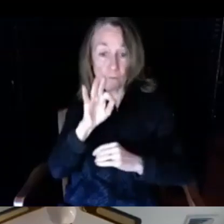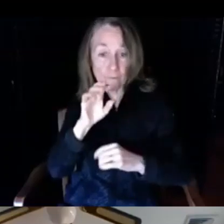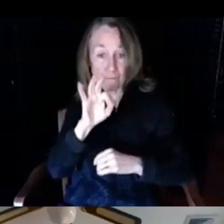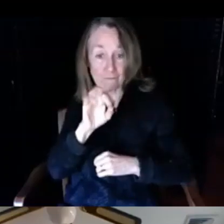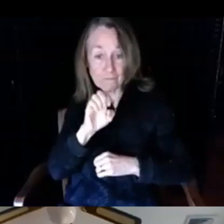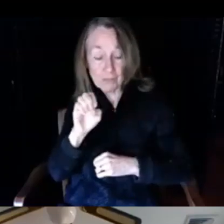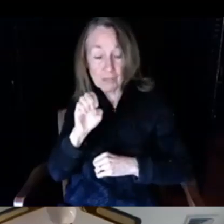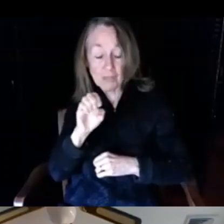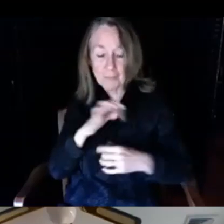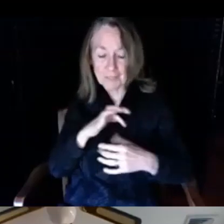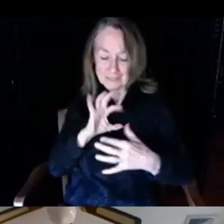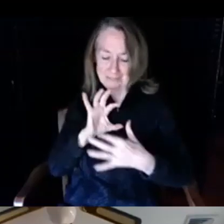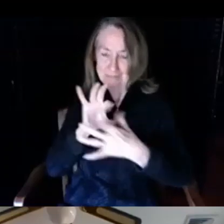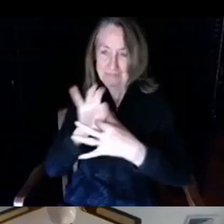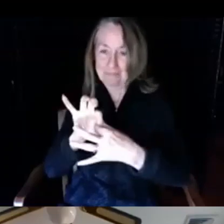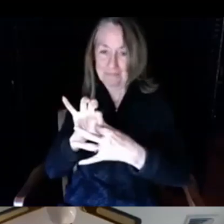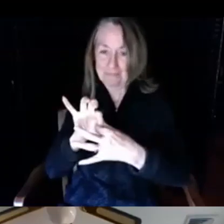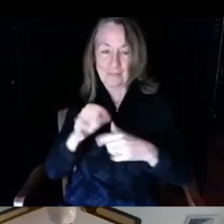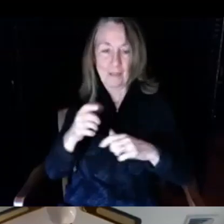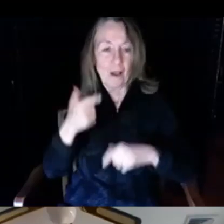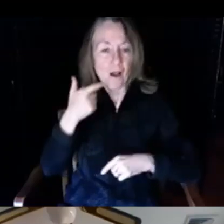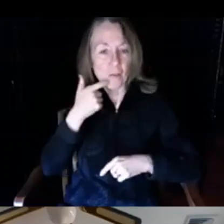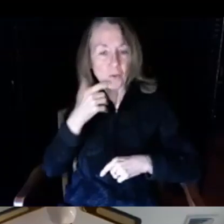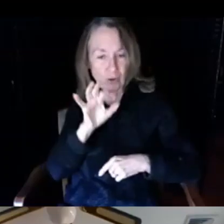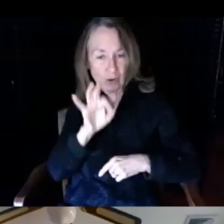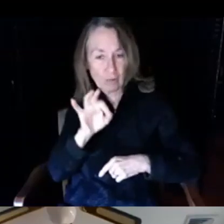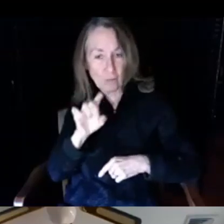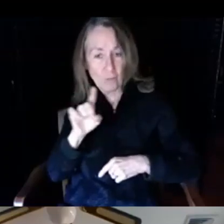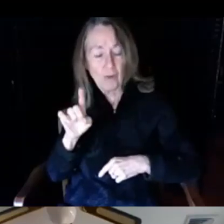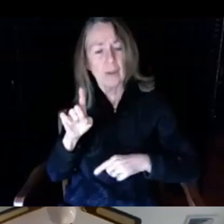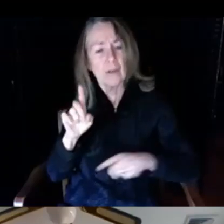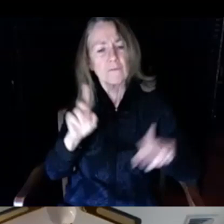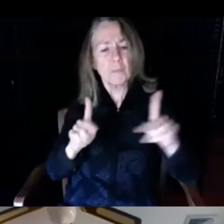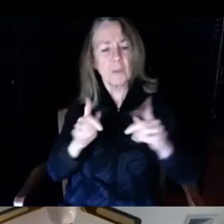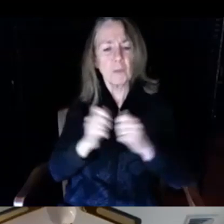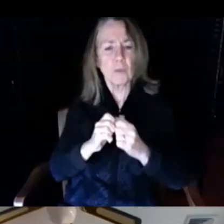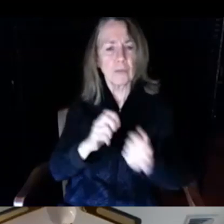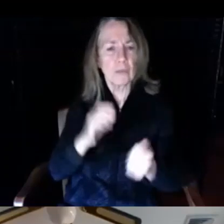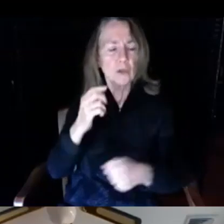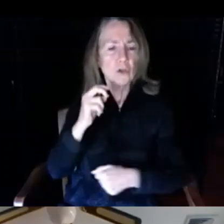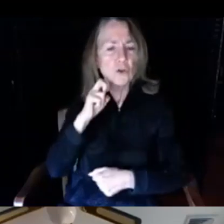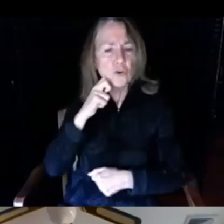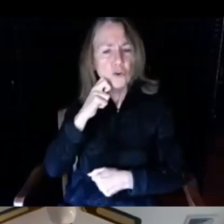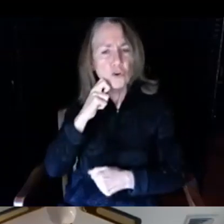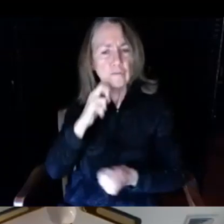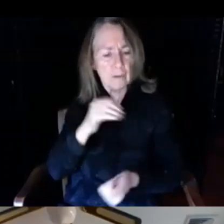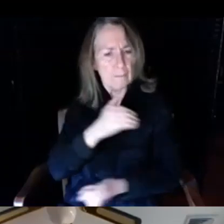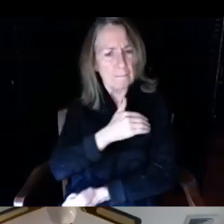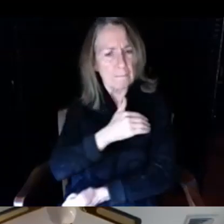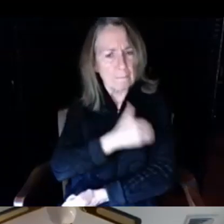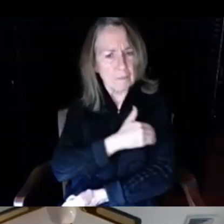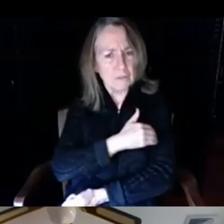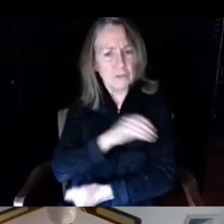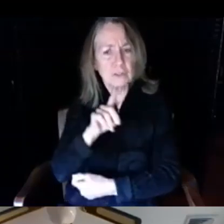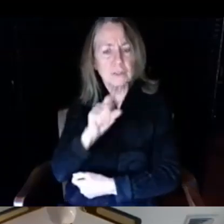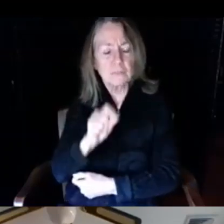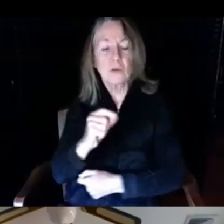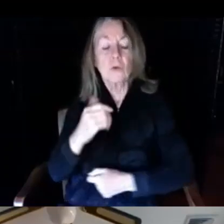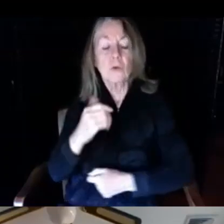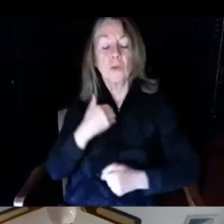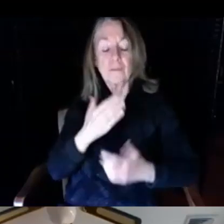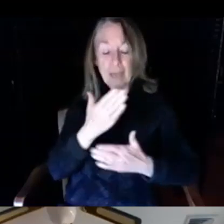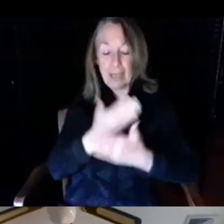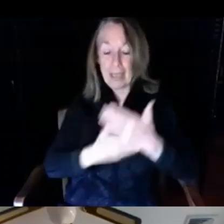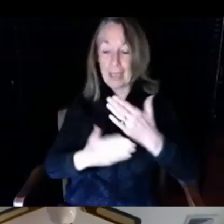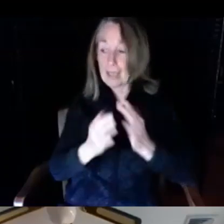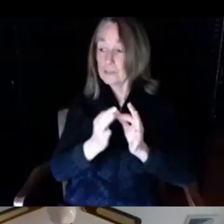to a 911 operator. And for people with neuromuscular disabilities, we have a hands-free speakerphone that can be answered and